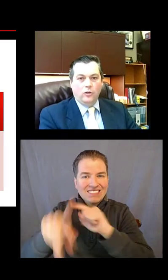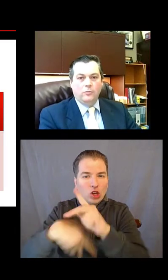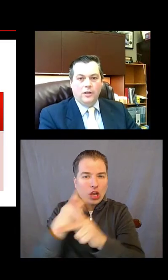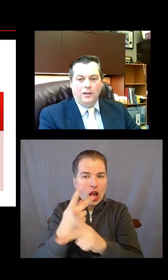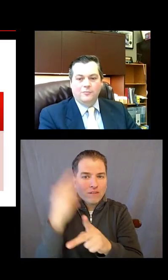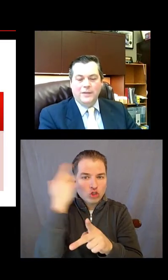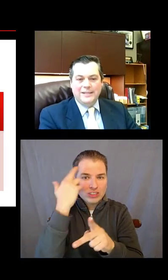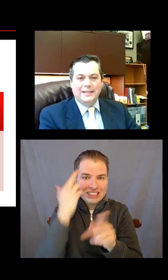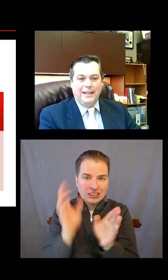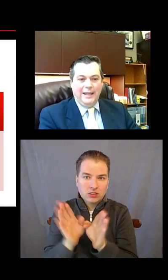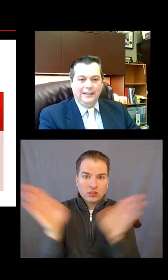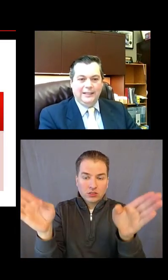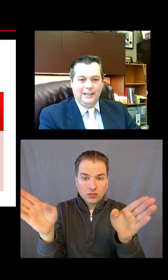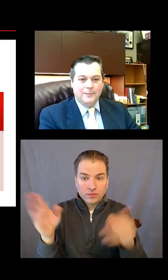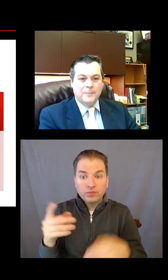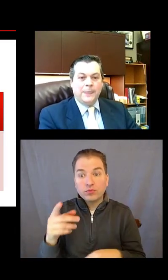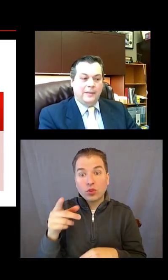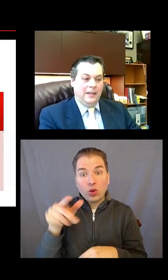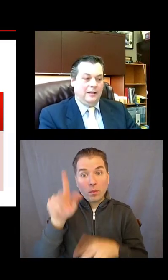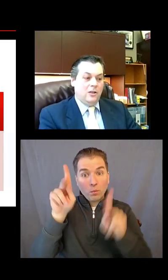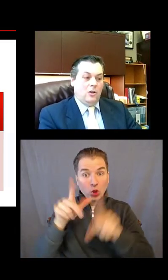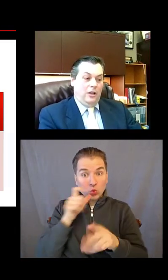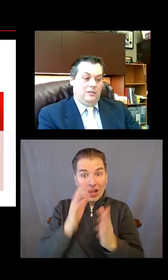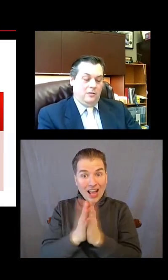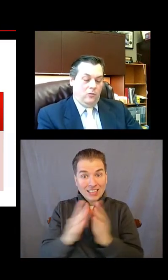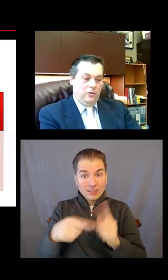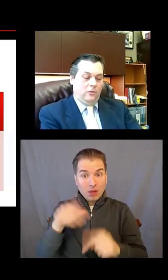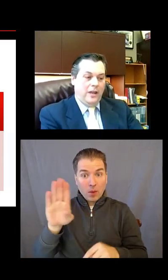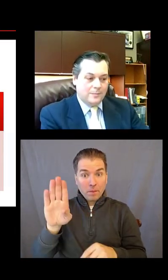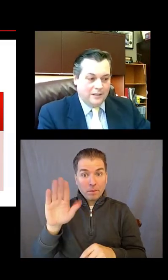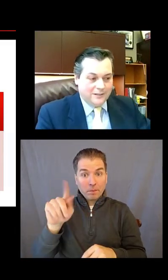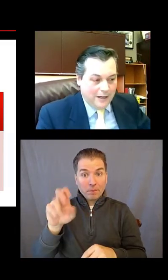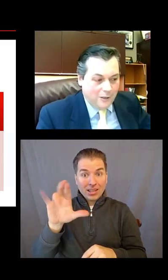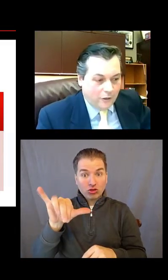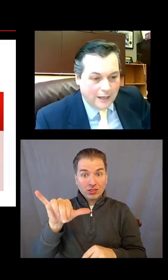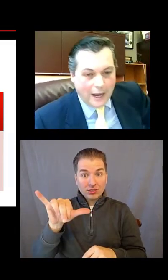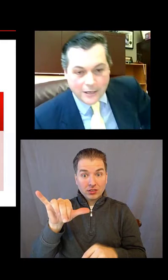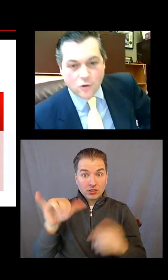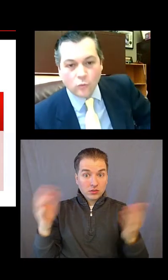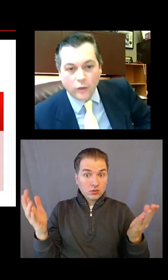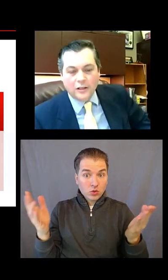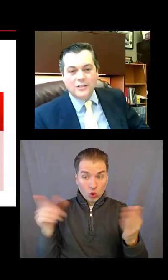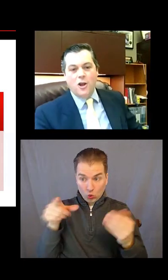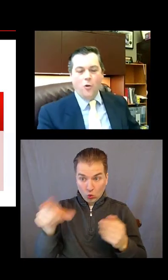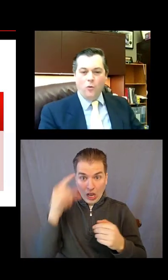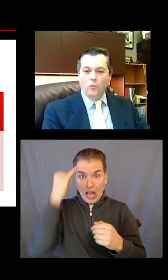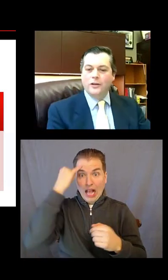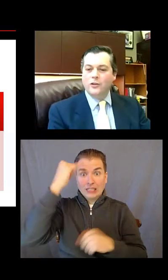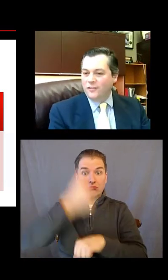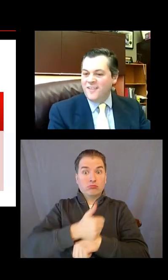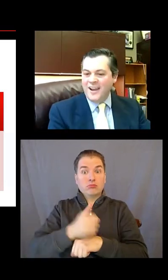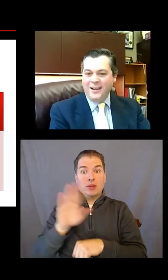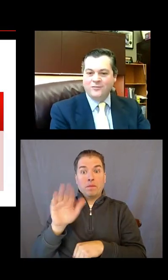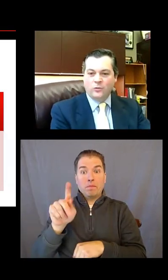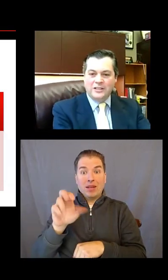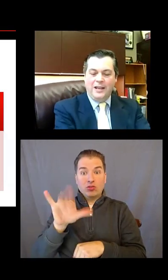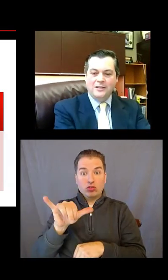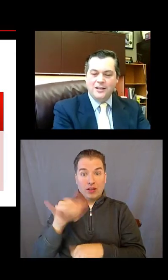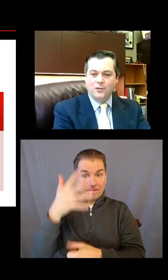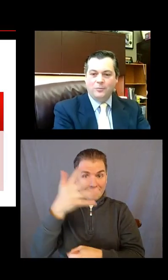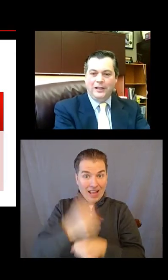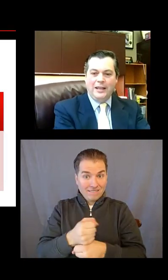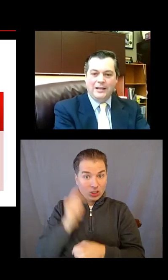non-flexible form of business entity that, as the woman who asked about the bakery, I don't really know what your 5